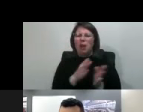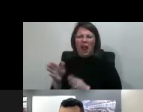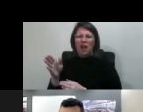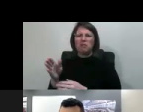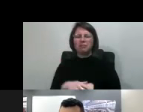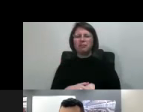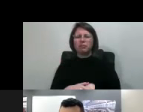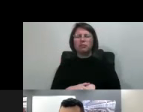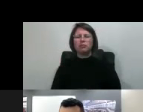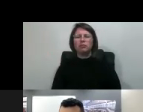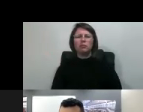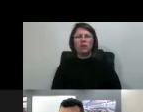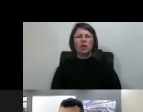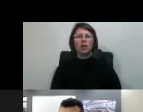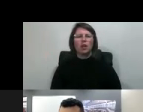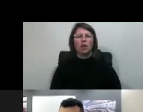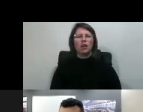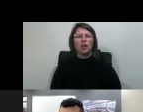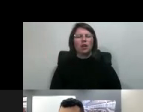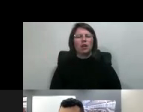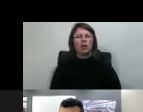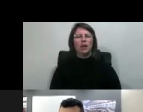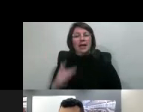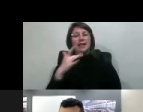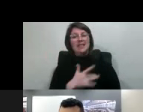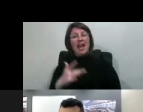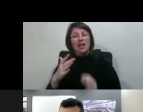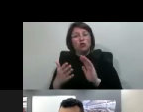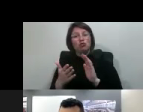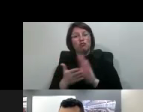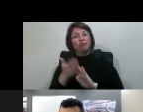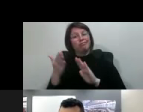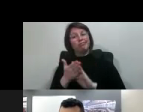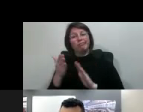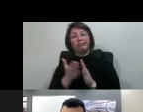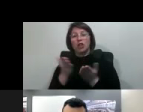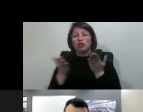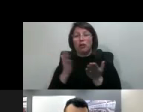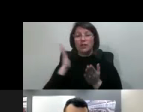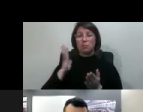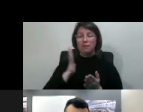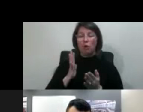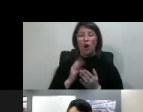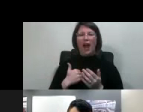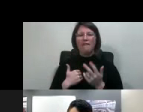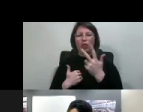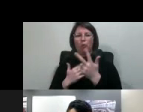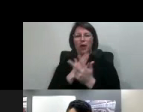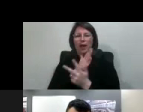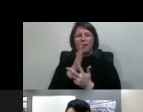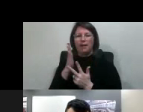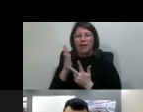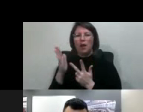that unlike how we normally or traditionally ran the service in the past, there are three lines where you will take it,